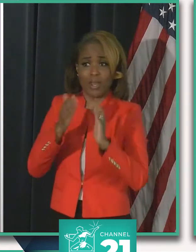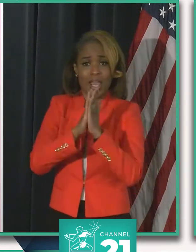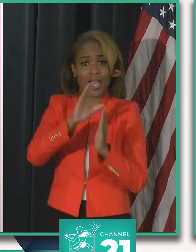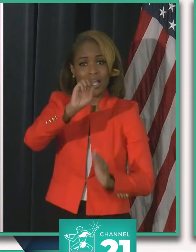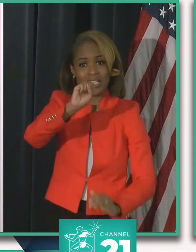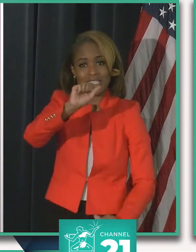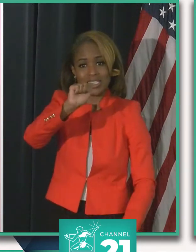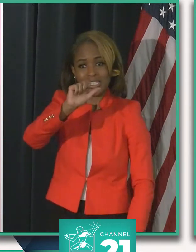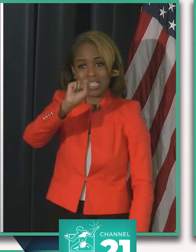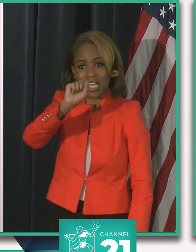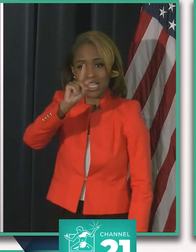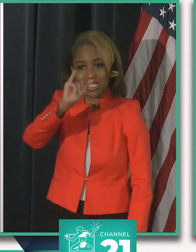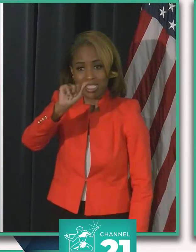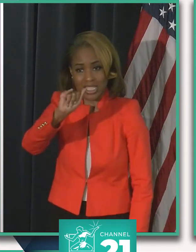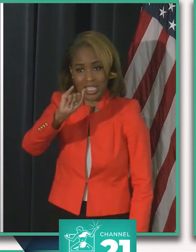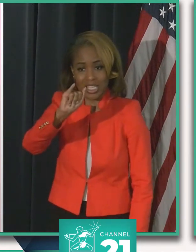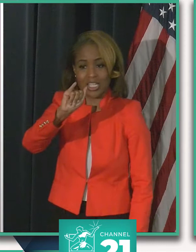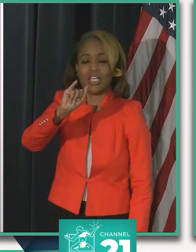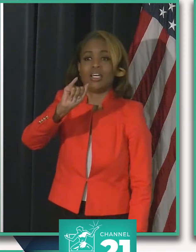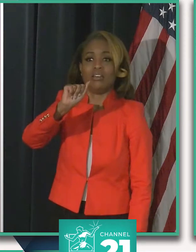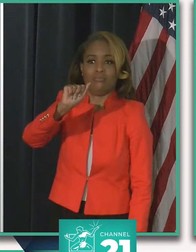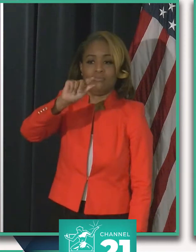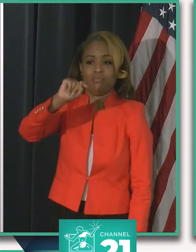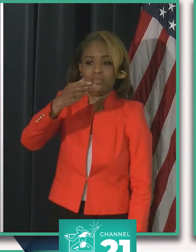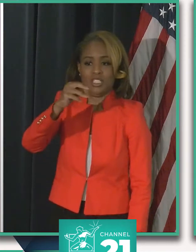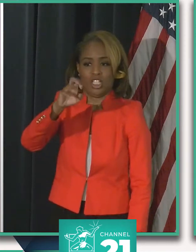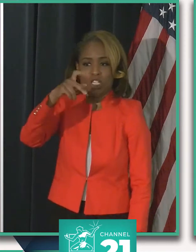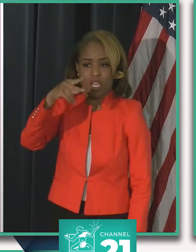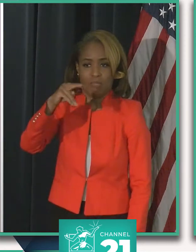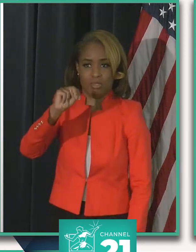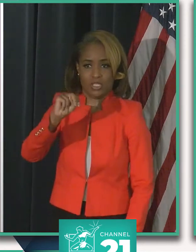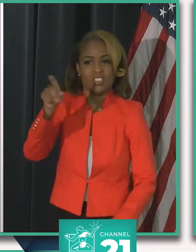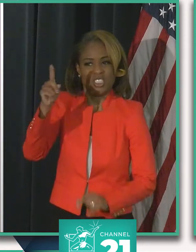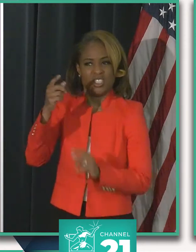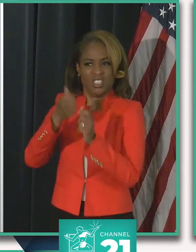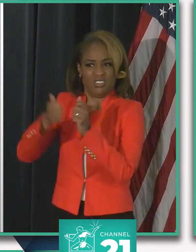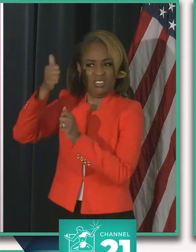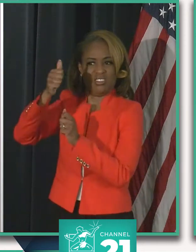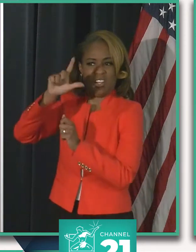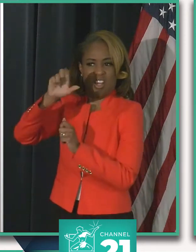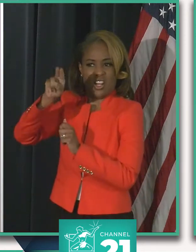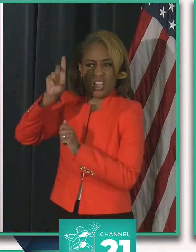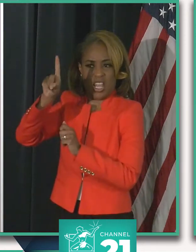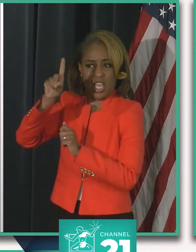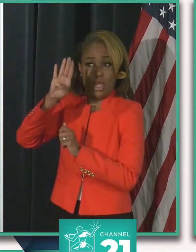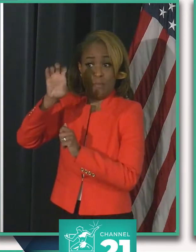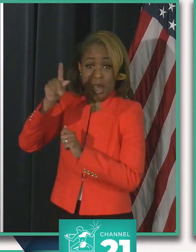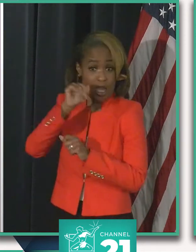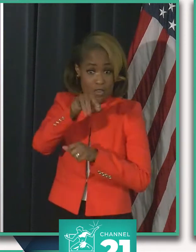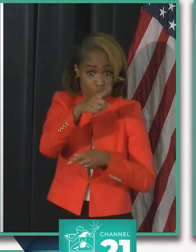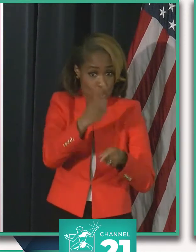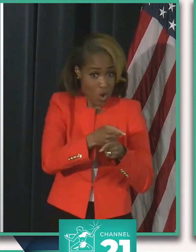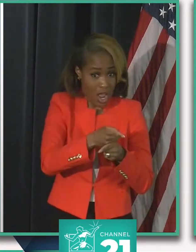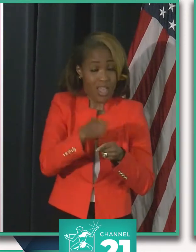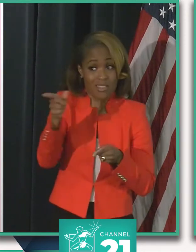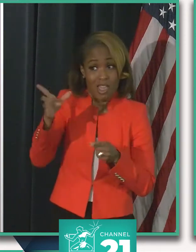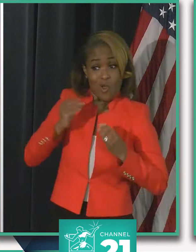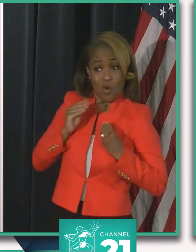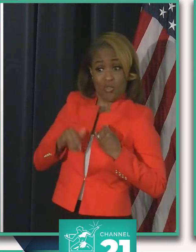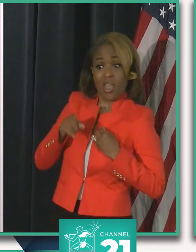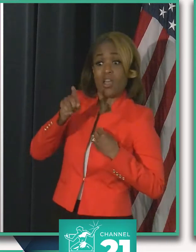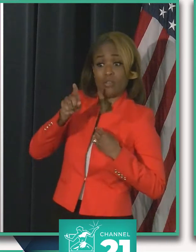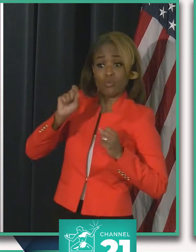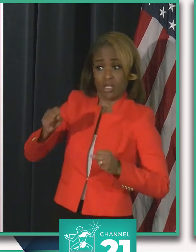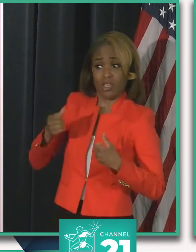Thompson, the land bank director, to come up here. But if you're right, the land bank owns those properties, you can buy those two lots. Saskia, you